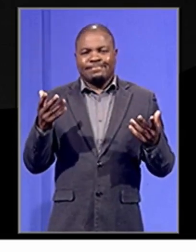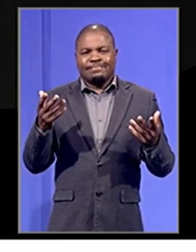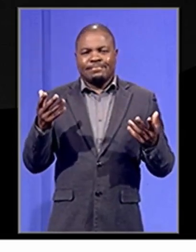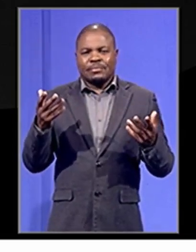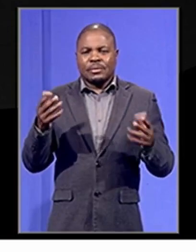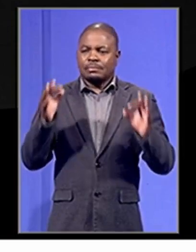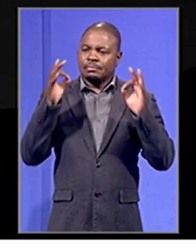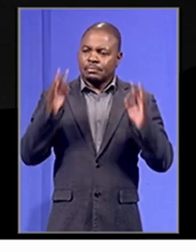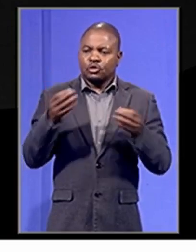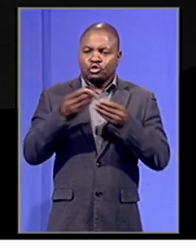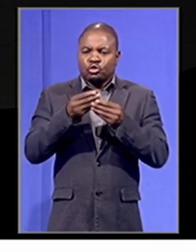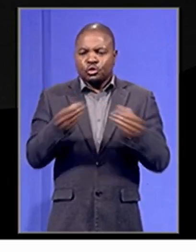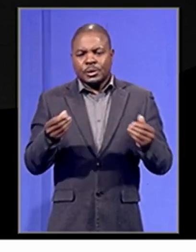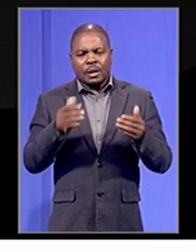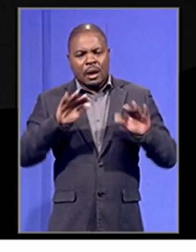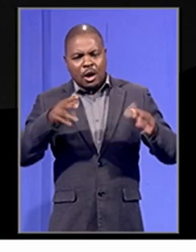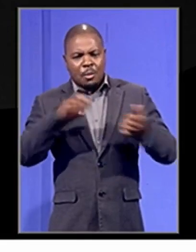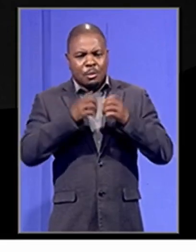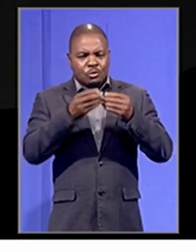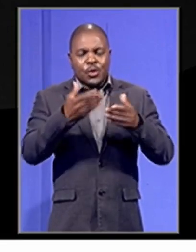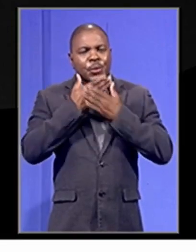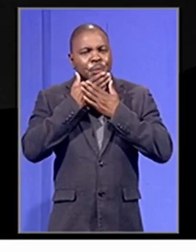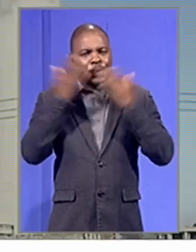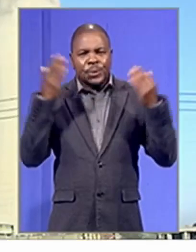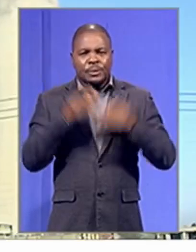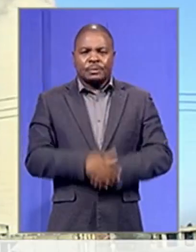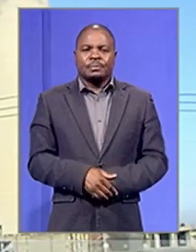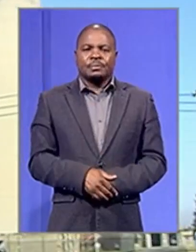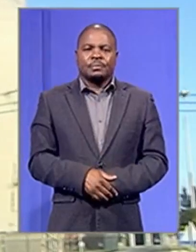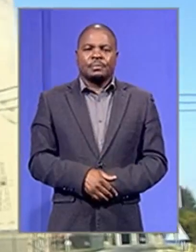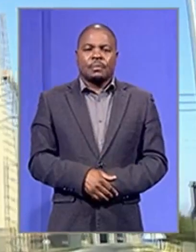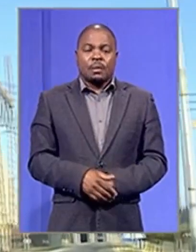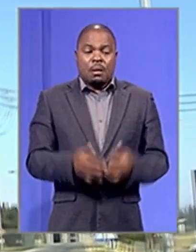a solution when it comes to this current crisis.